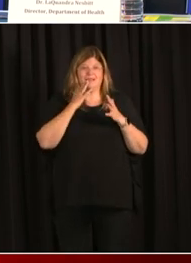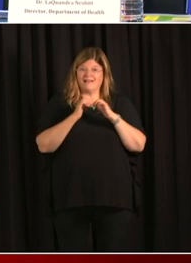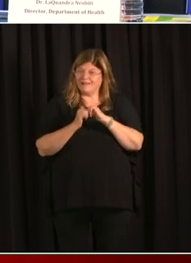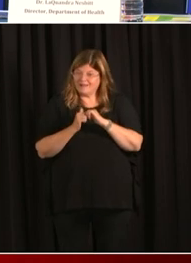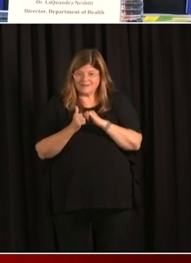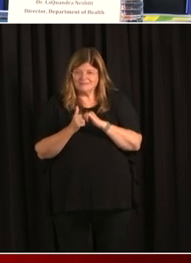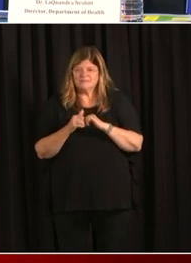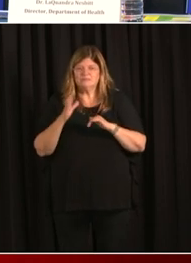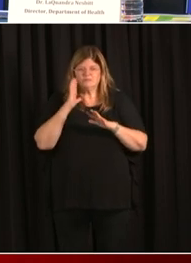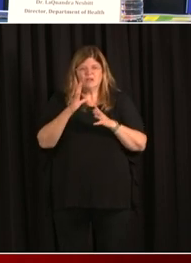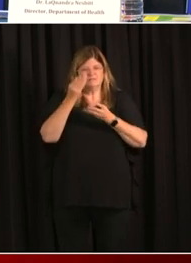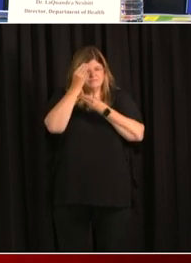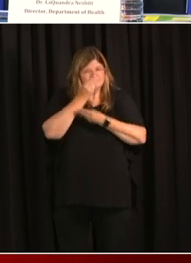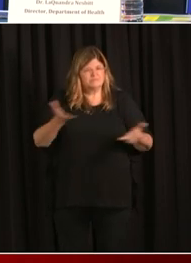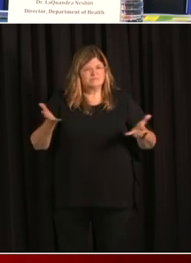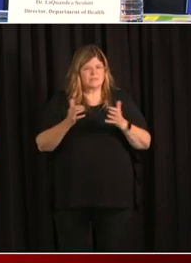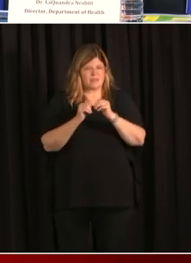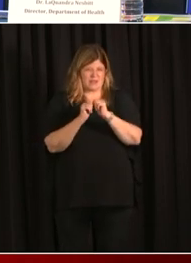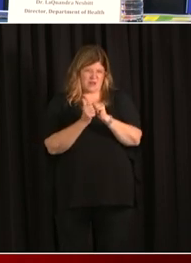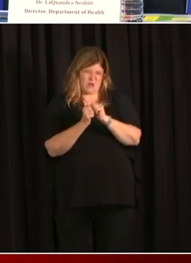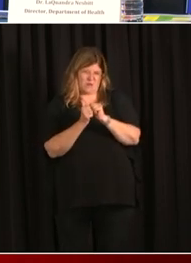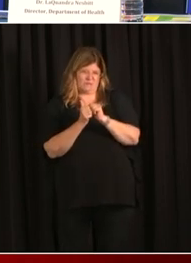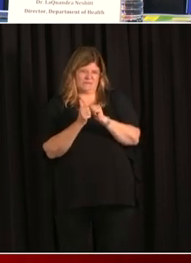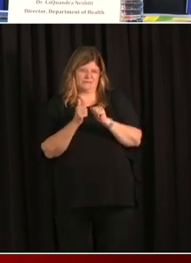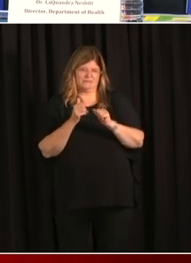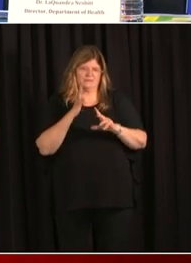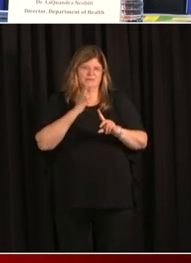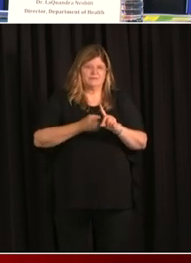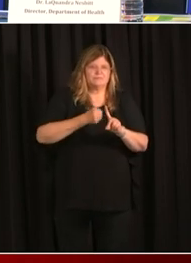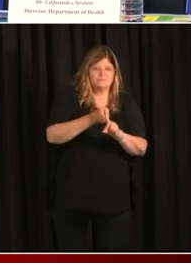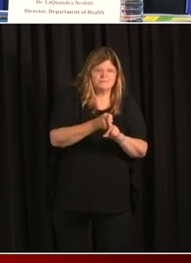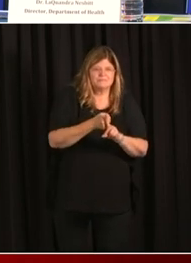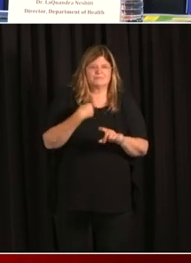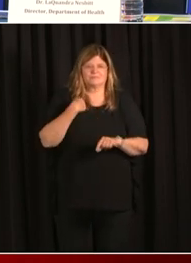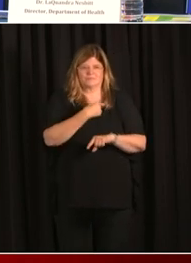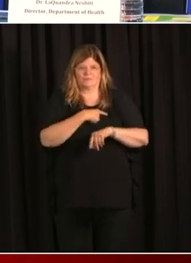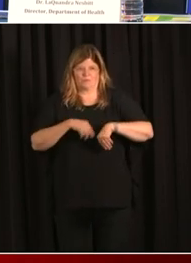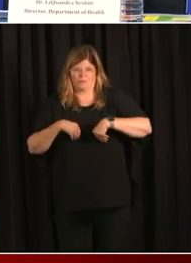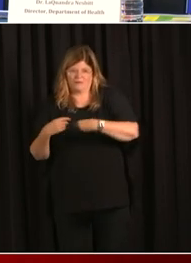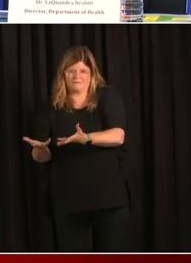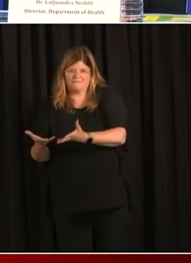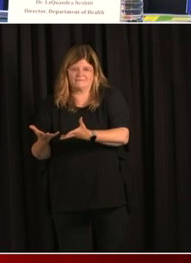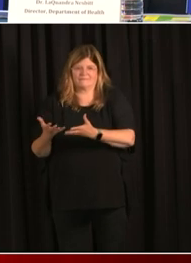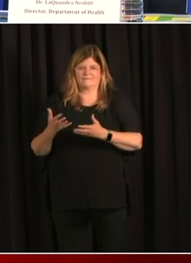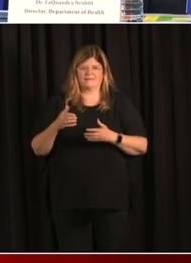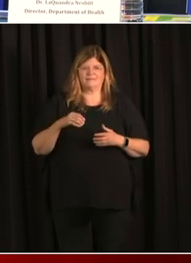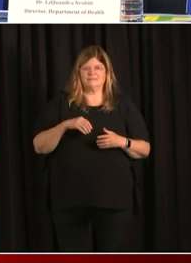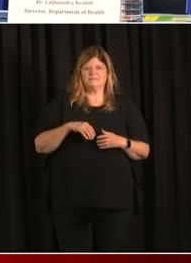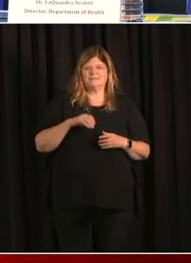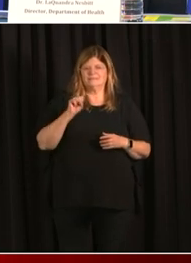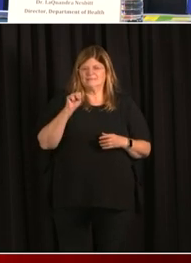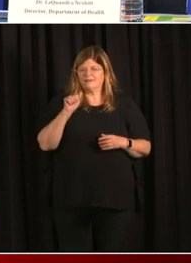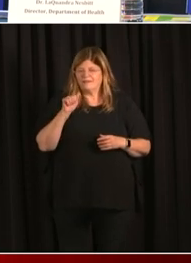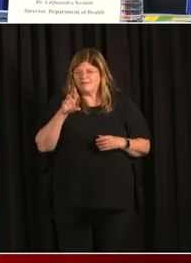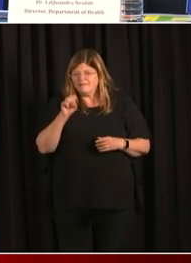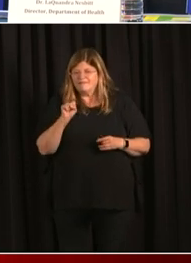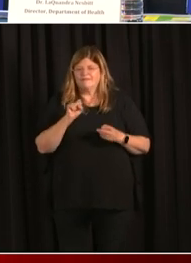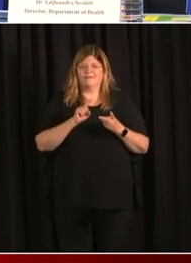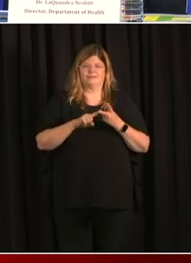inform how we can vaccinate large groups of our population for SARS-CoV-2 when that vaccine becomes